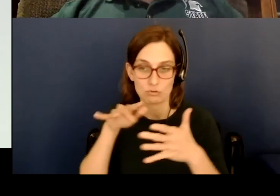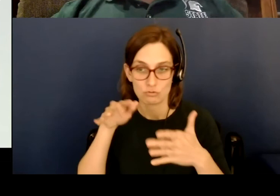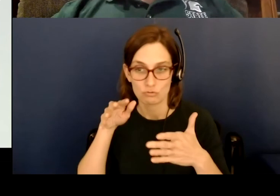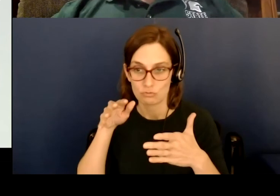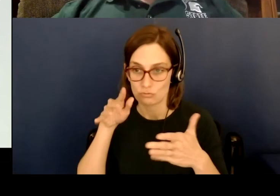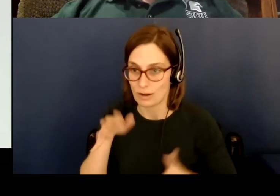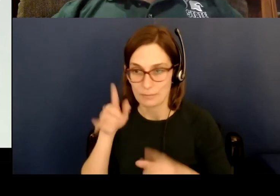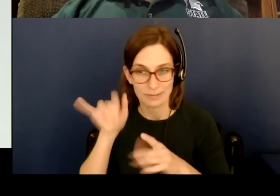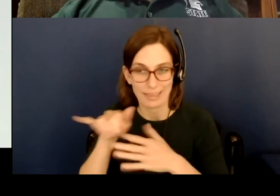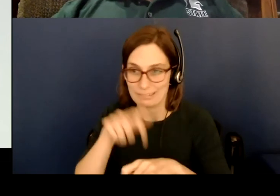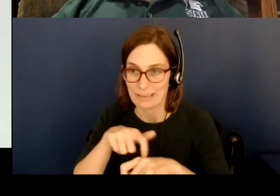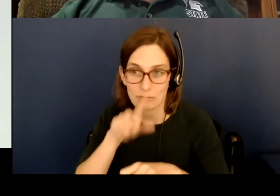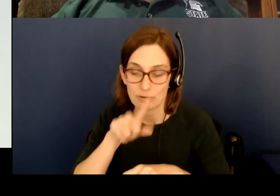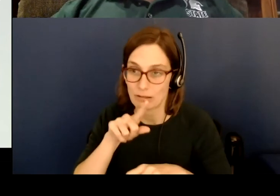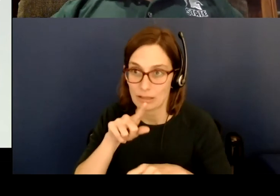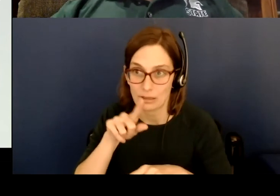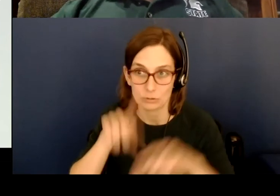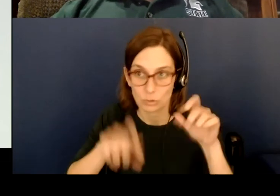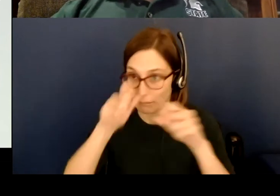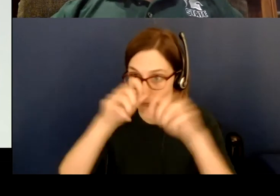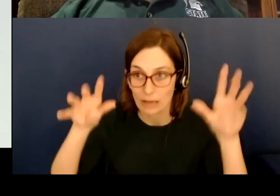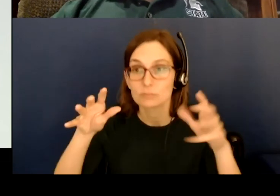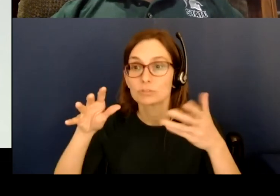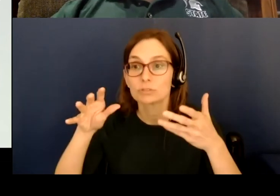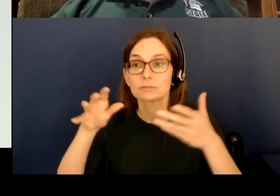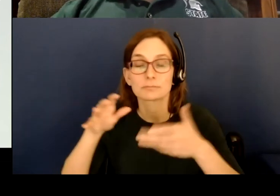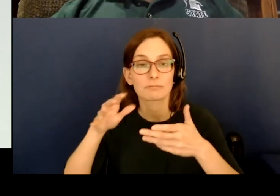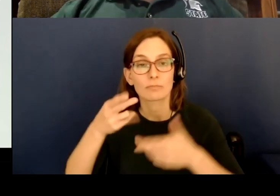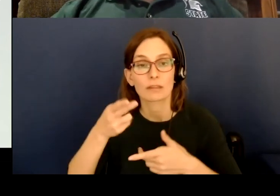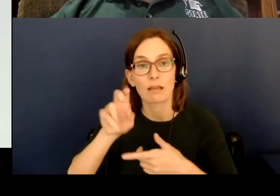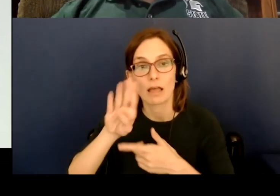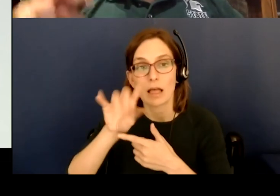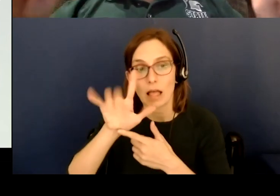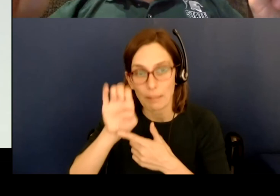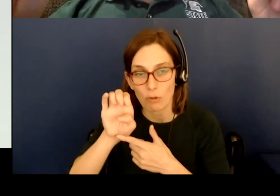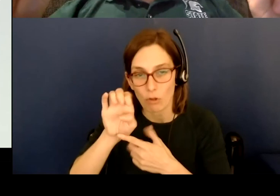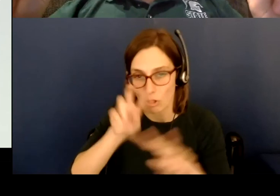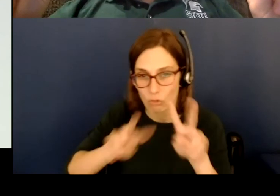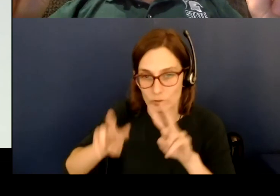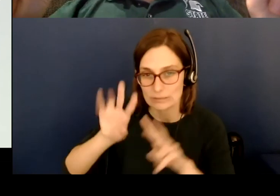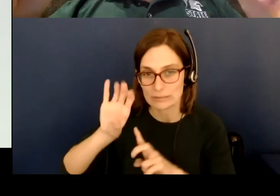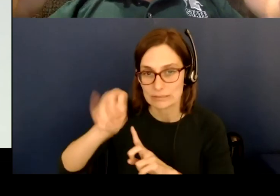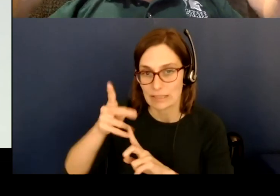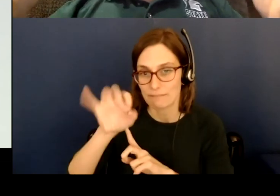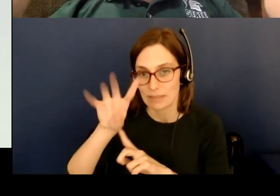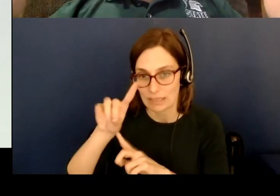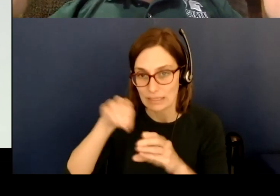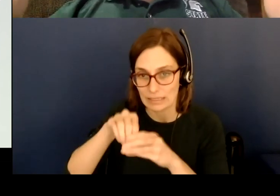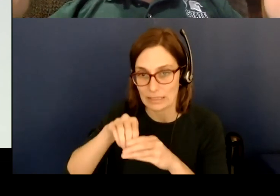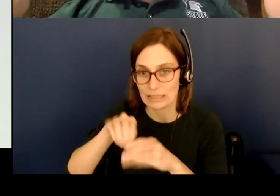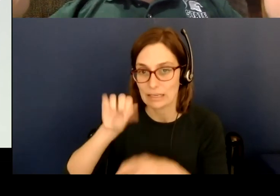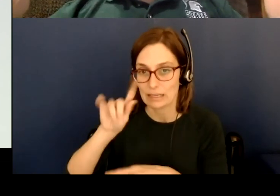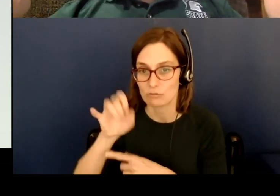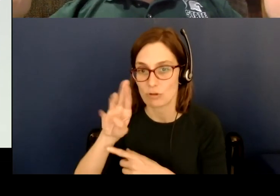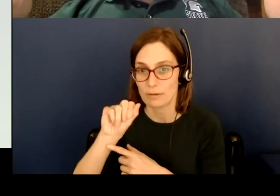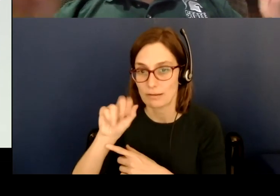tremendous controversy. And Hubble, looking at that Cepheid in the Andromeda Nebula, we now know it as